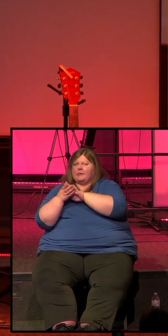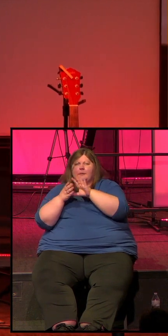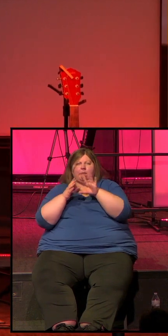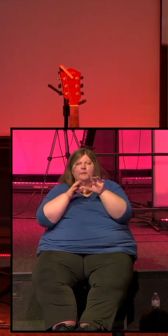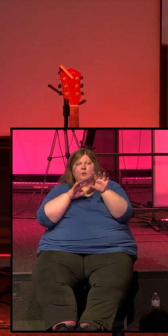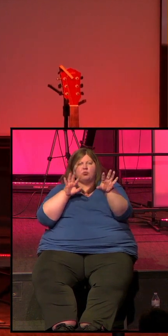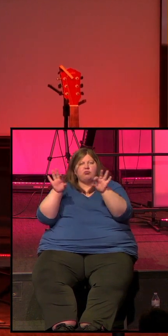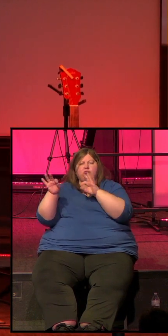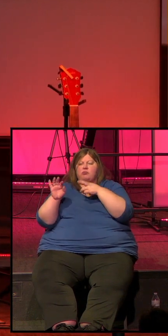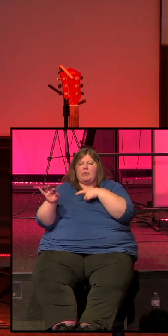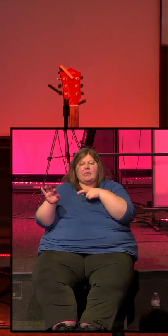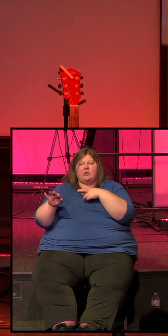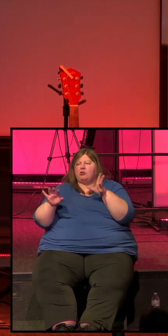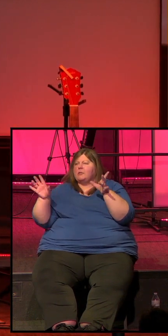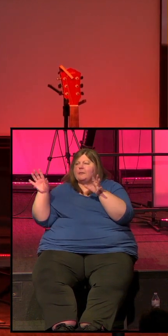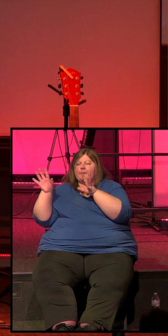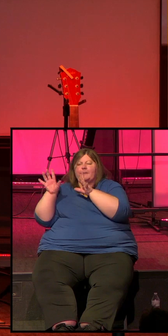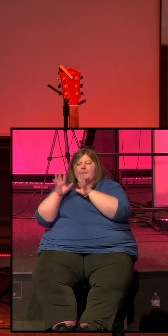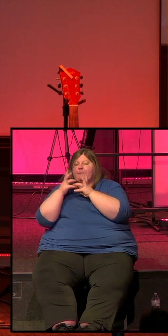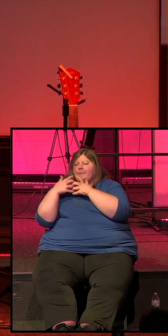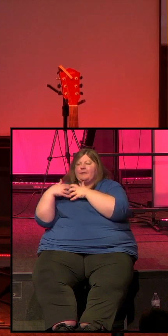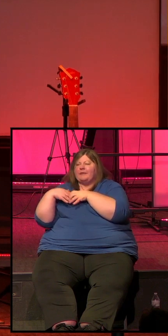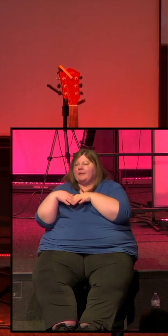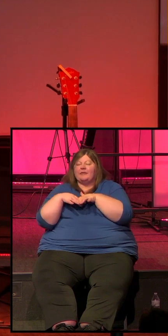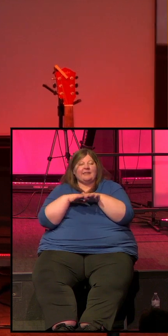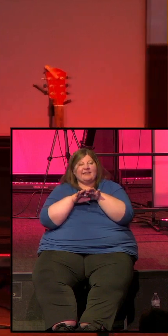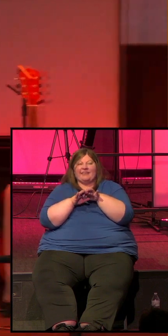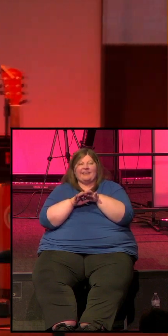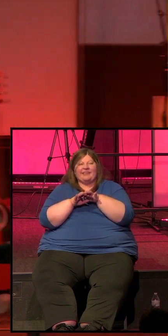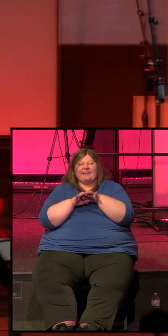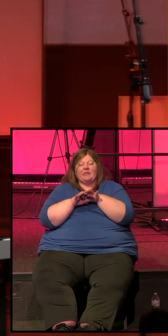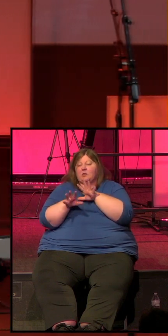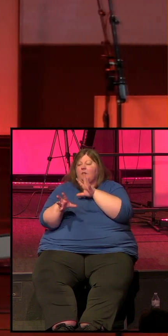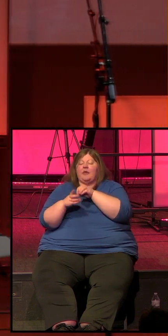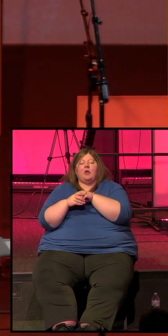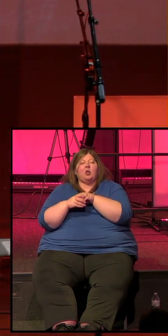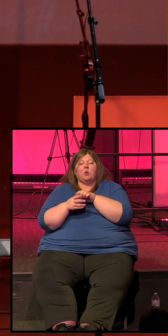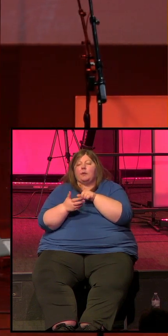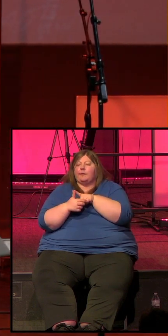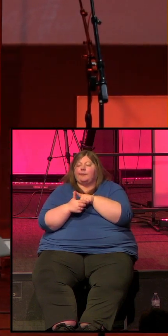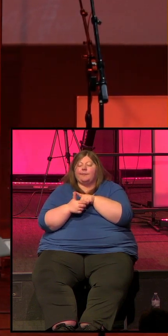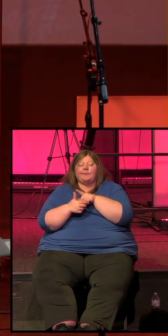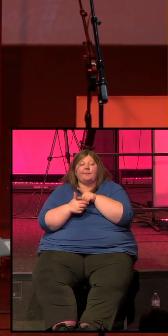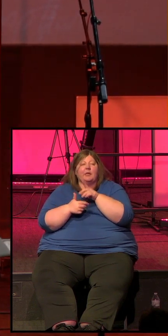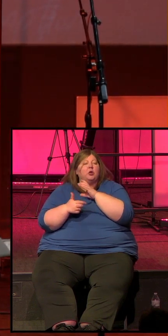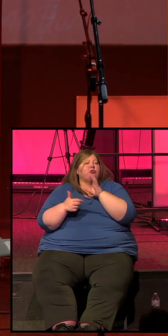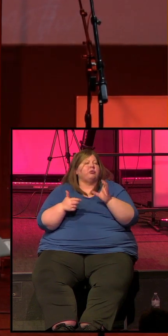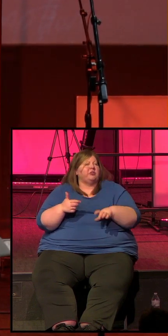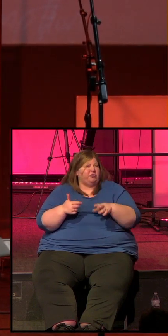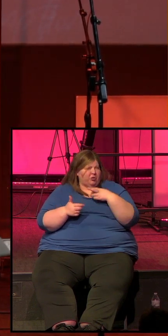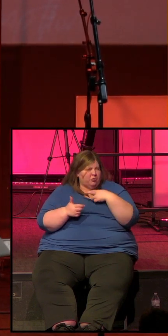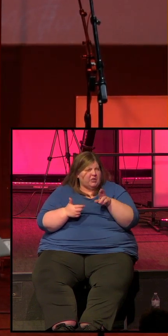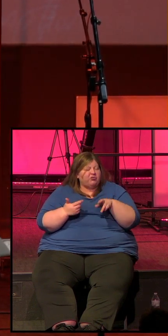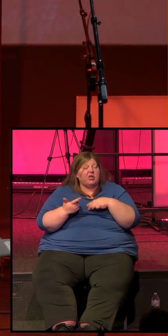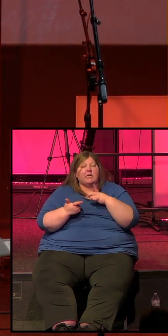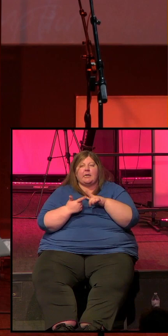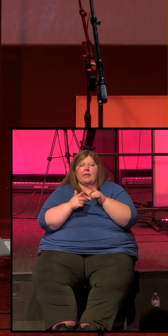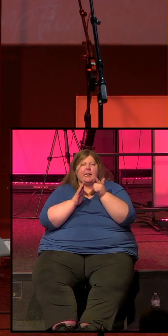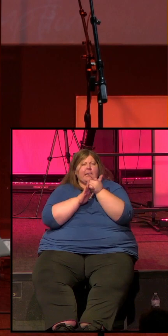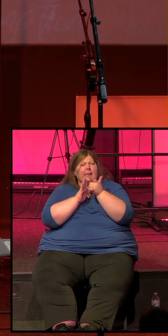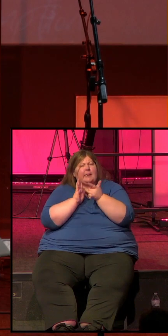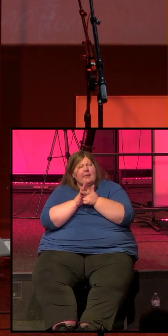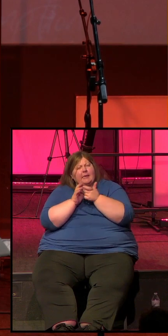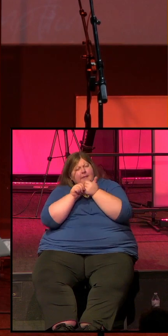different religions, and they tried to merge it into one. And so it included things like Christianity, legalistic